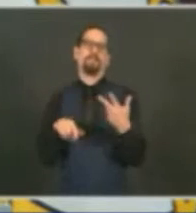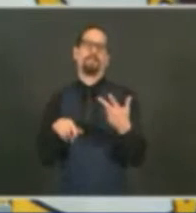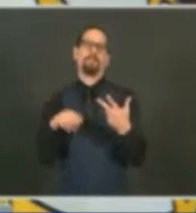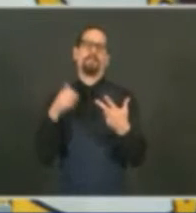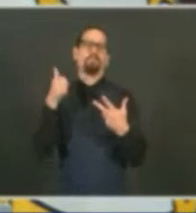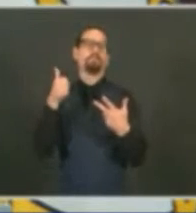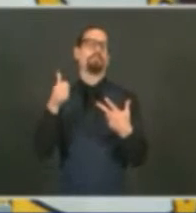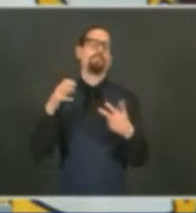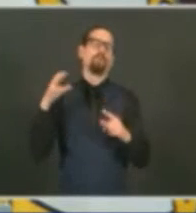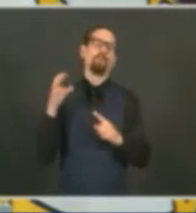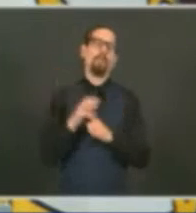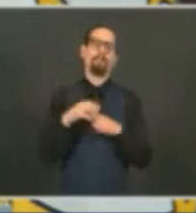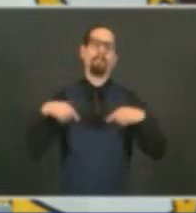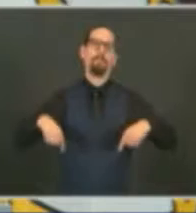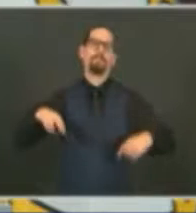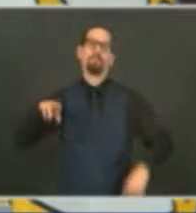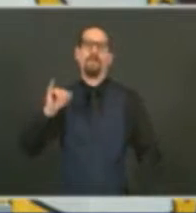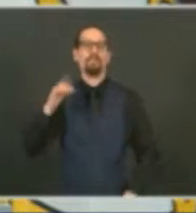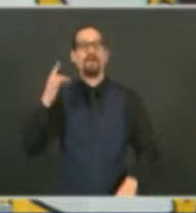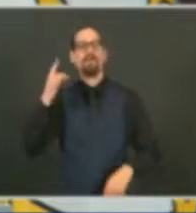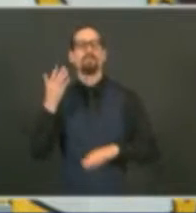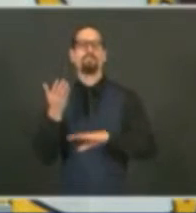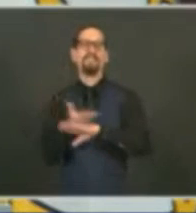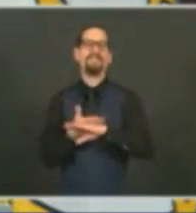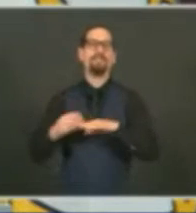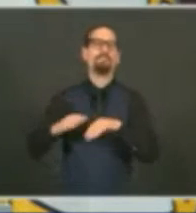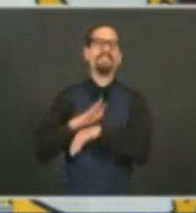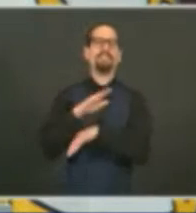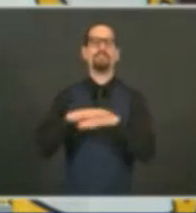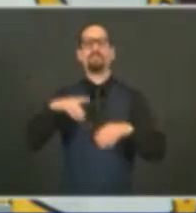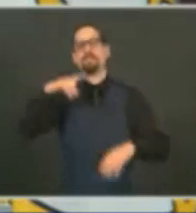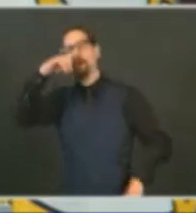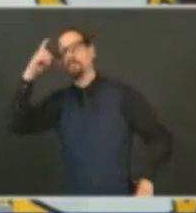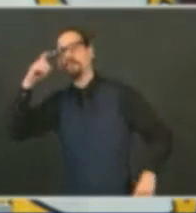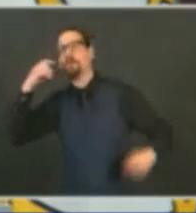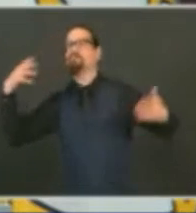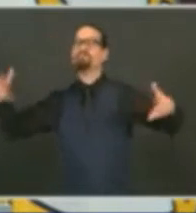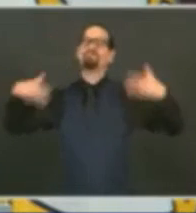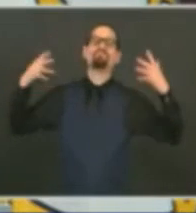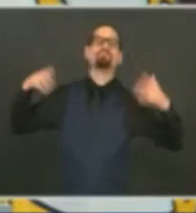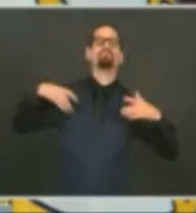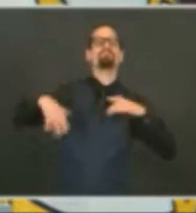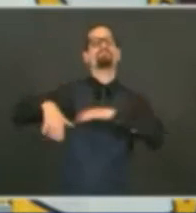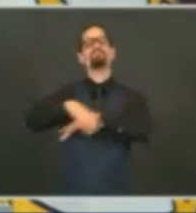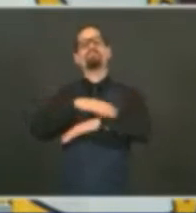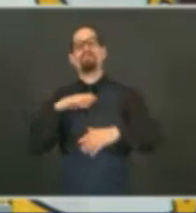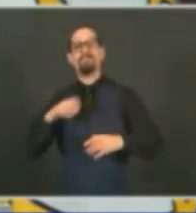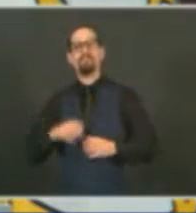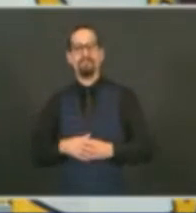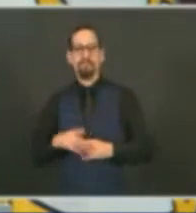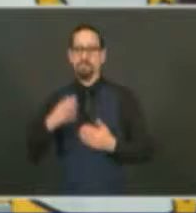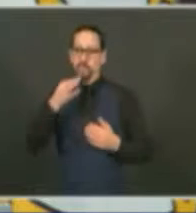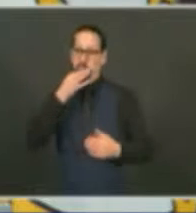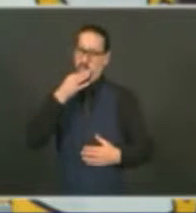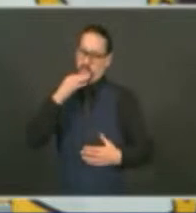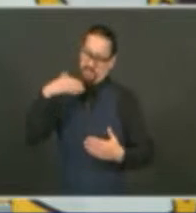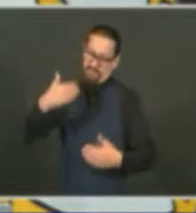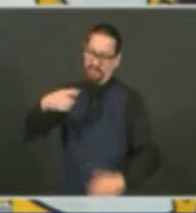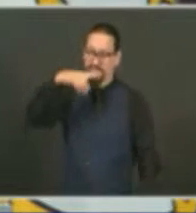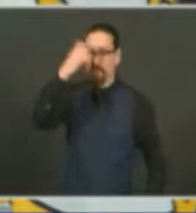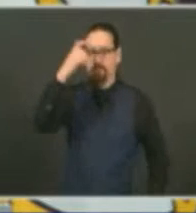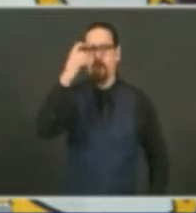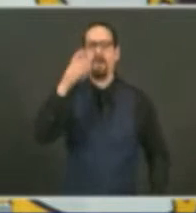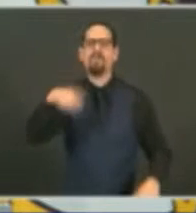Island. So here's what I would say. By the time we get to June, July, and August, we're going to have a fantastic